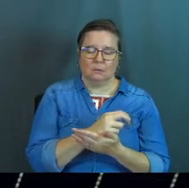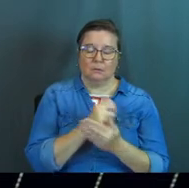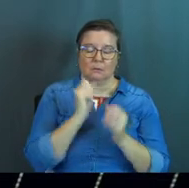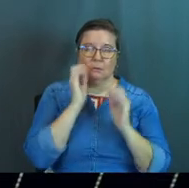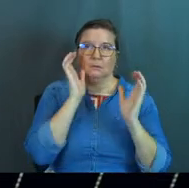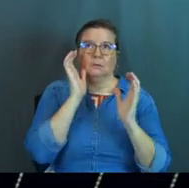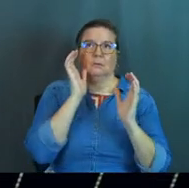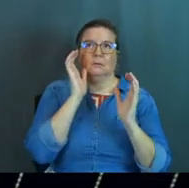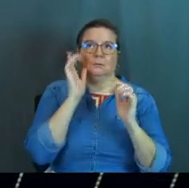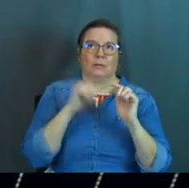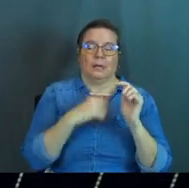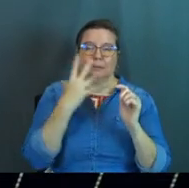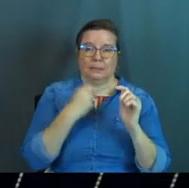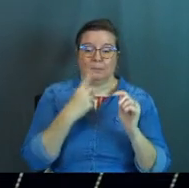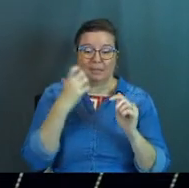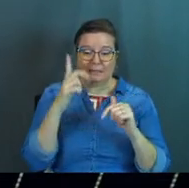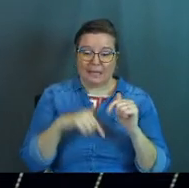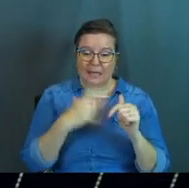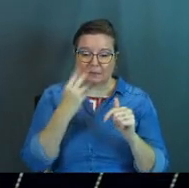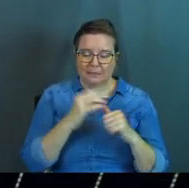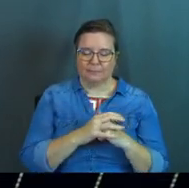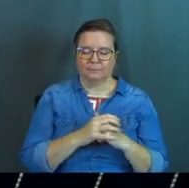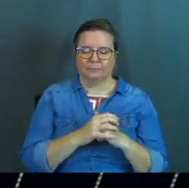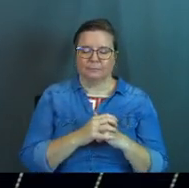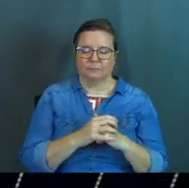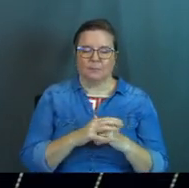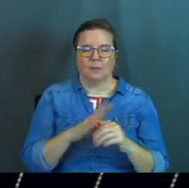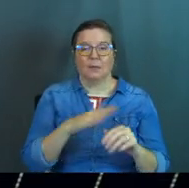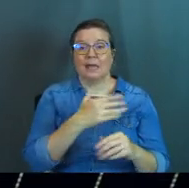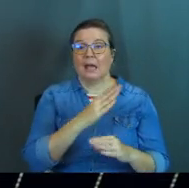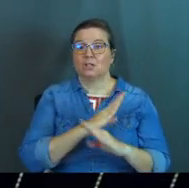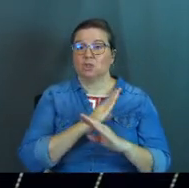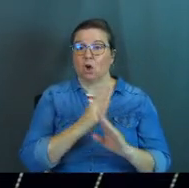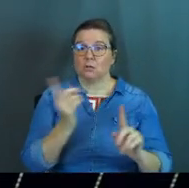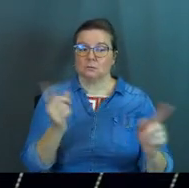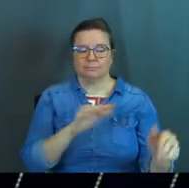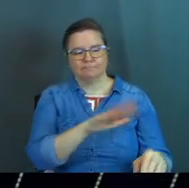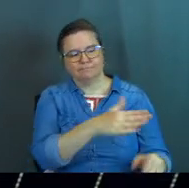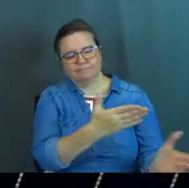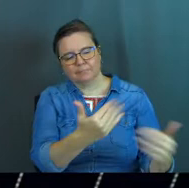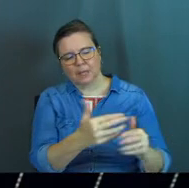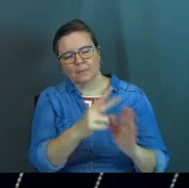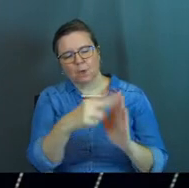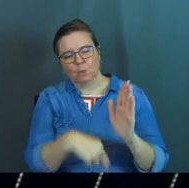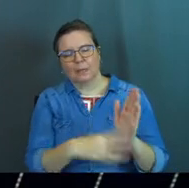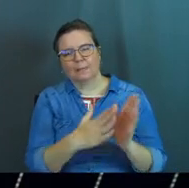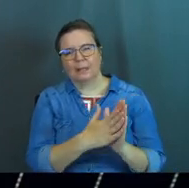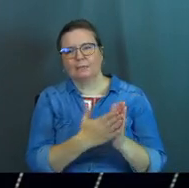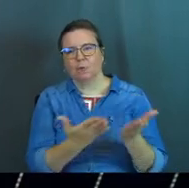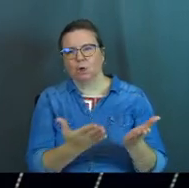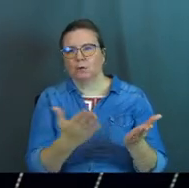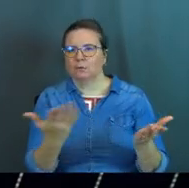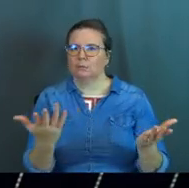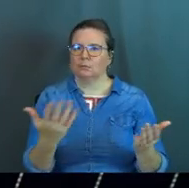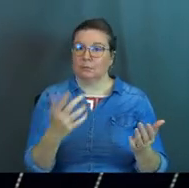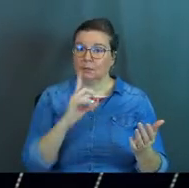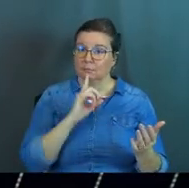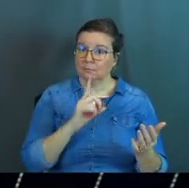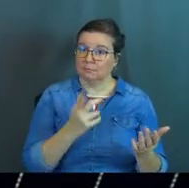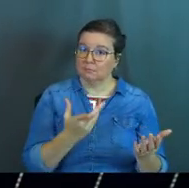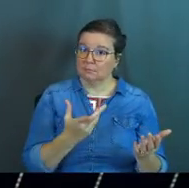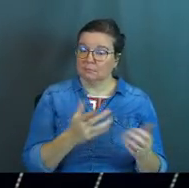Insomnia. And because he can't sleep, he has the guards come in and read him a bedtime story,